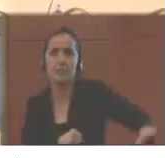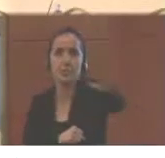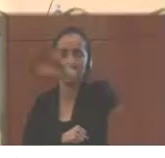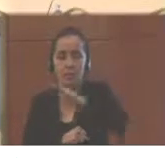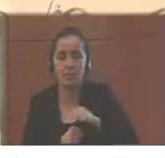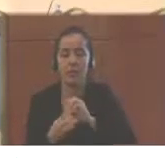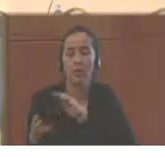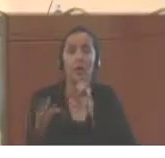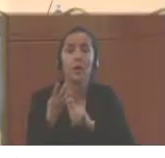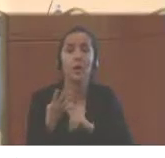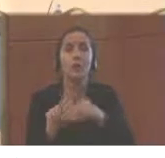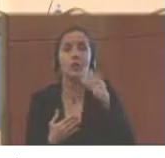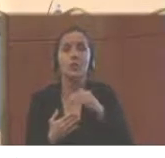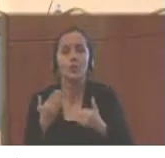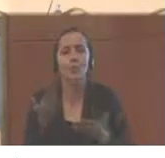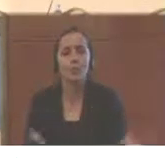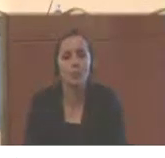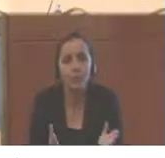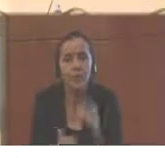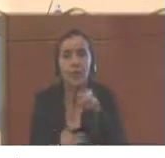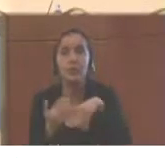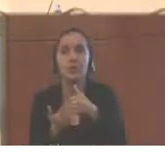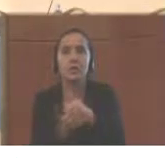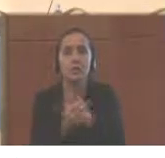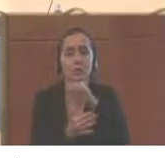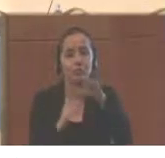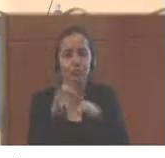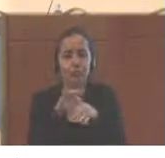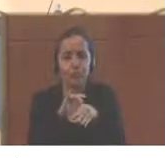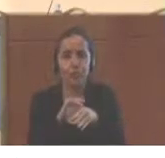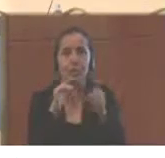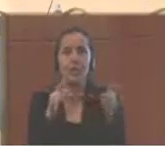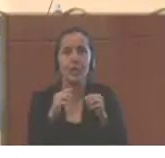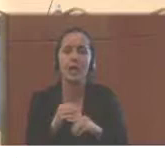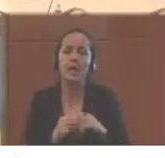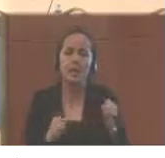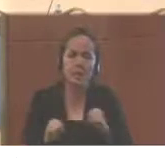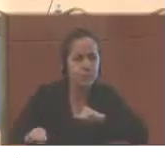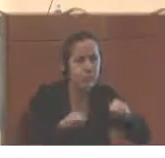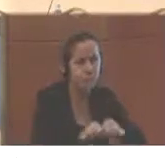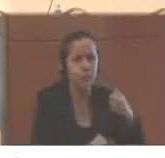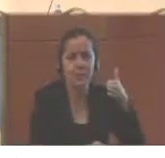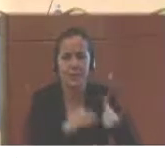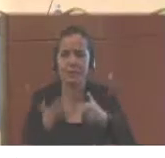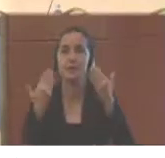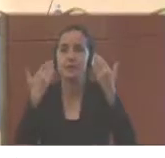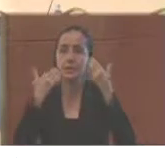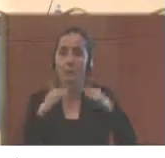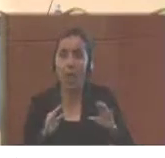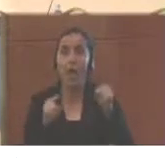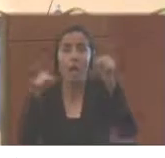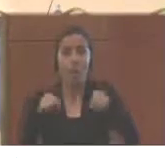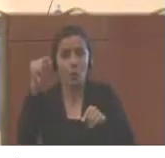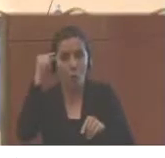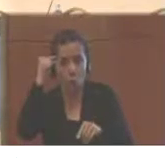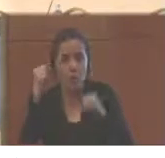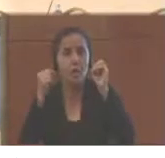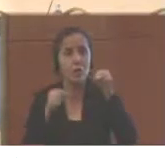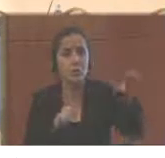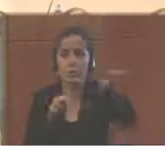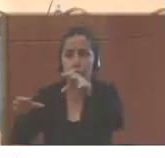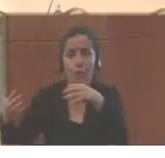for promoting communities and also national policies for disasters